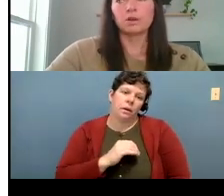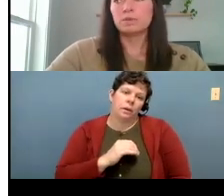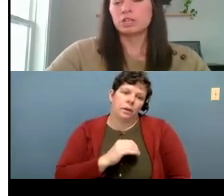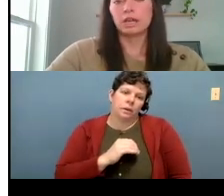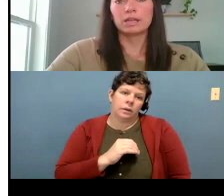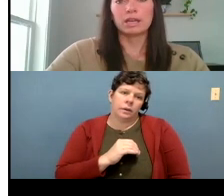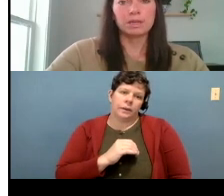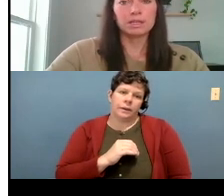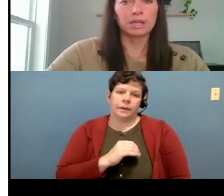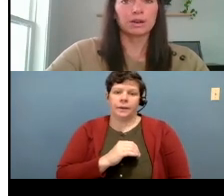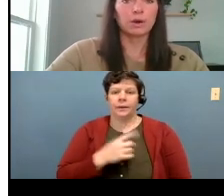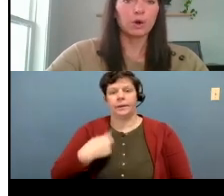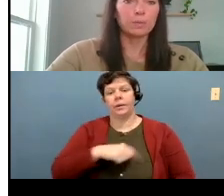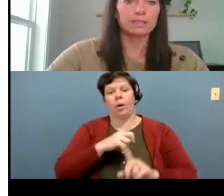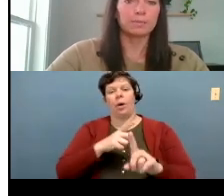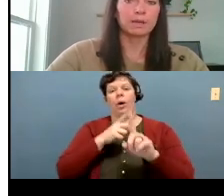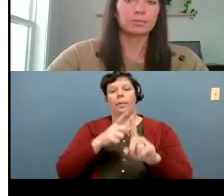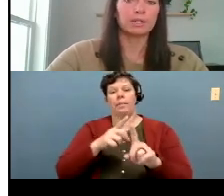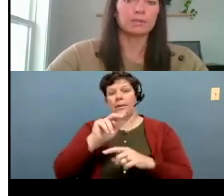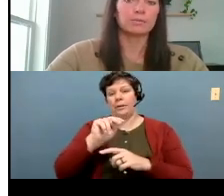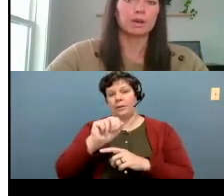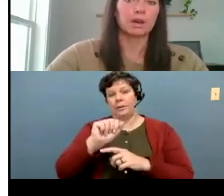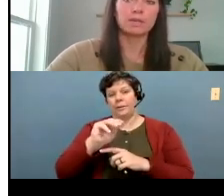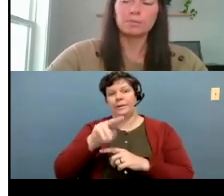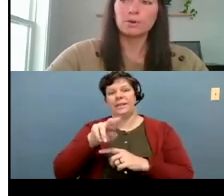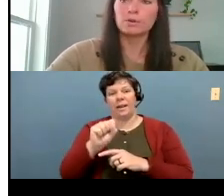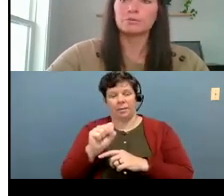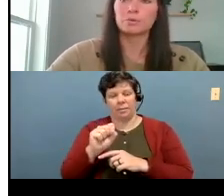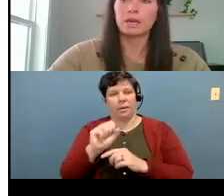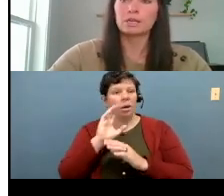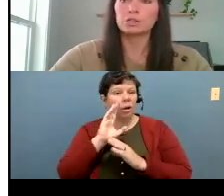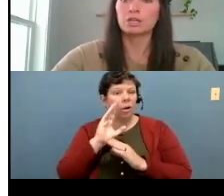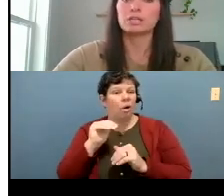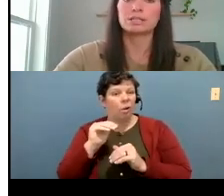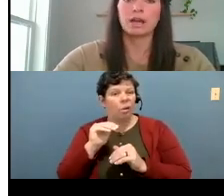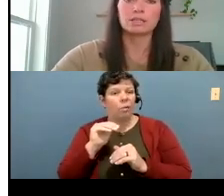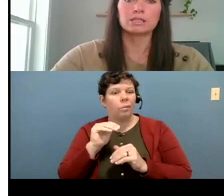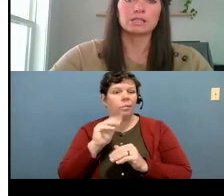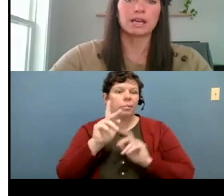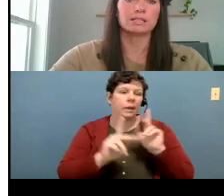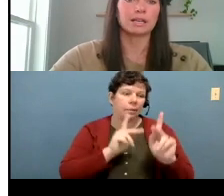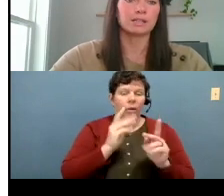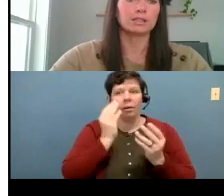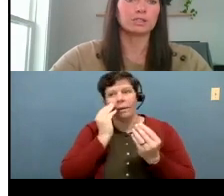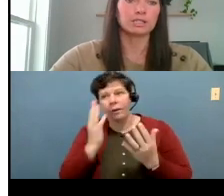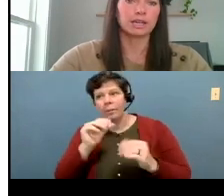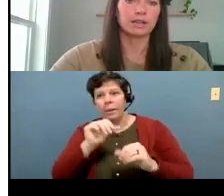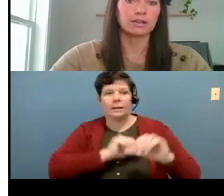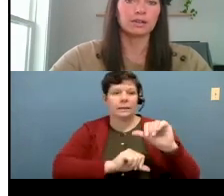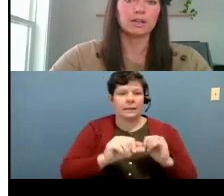So our mission at NamUs and our hope is that by bringing people, information, the sciences, and